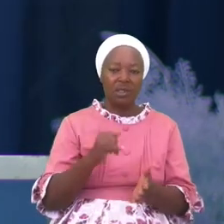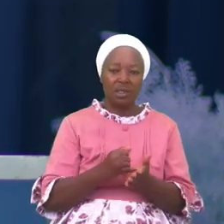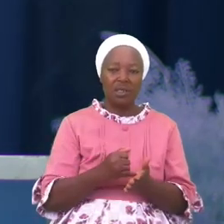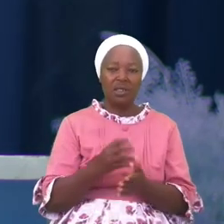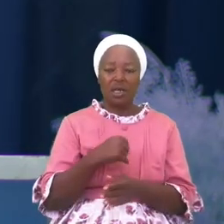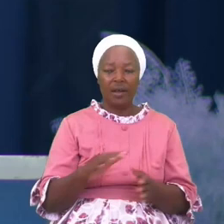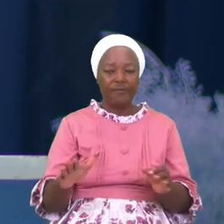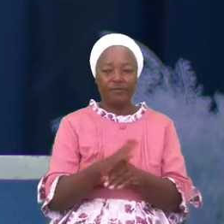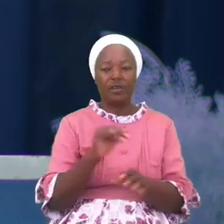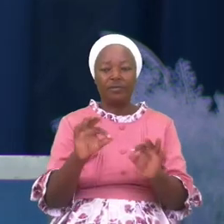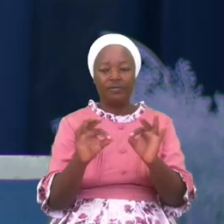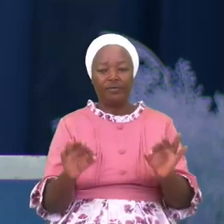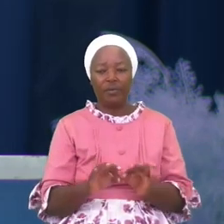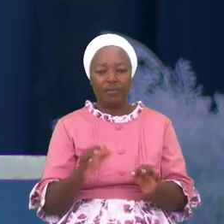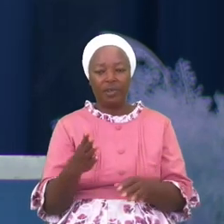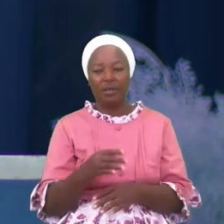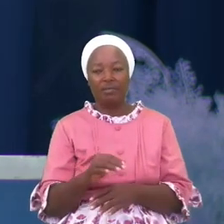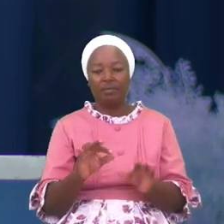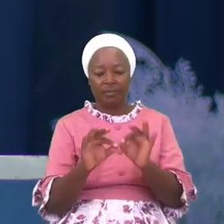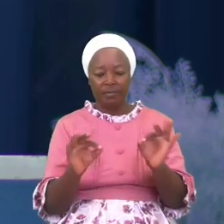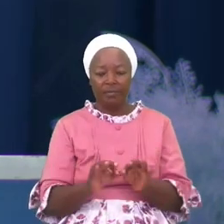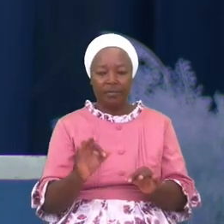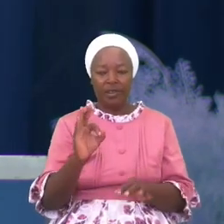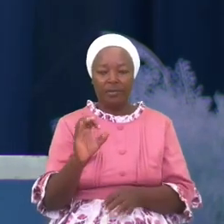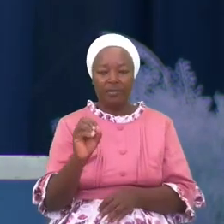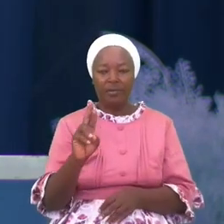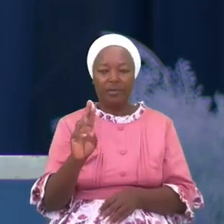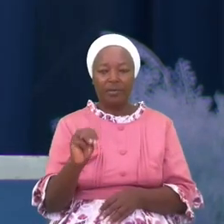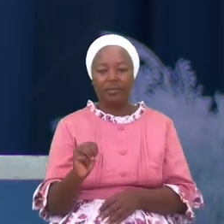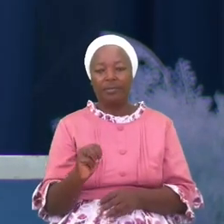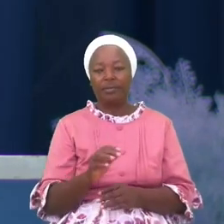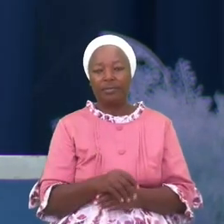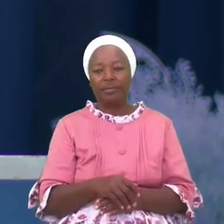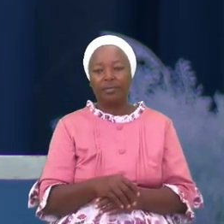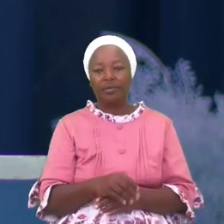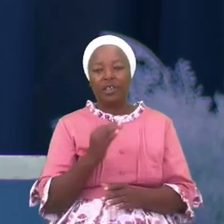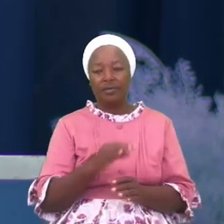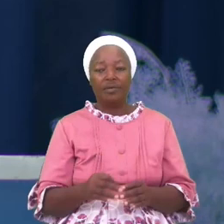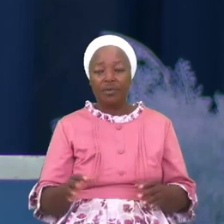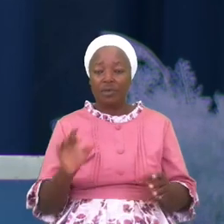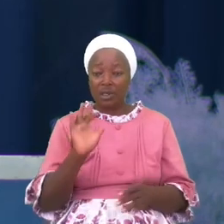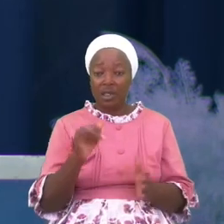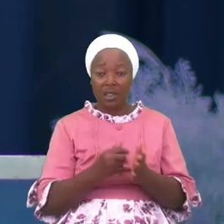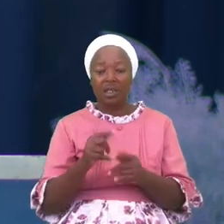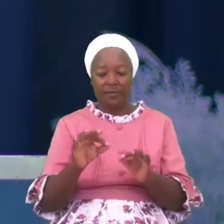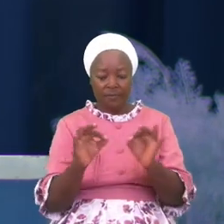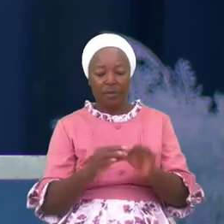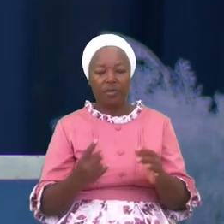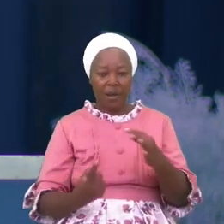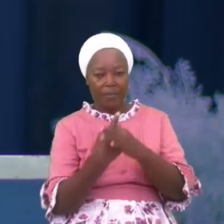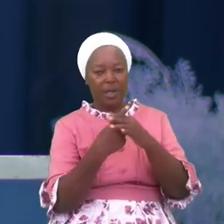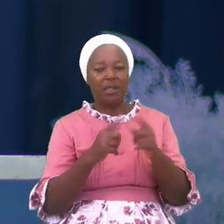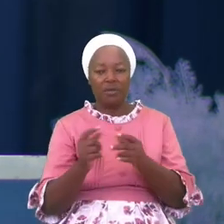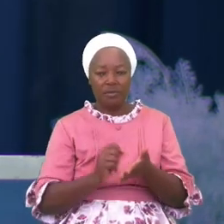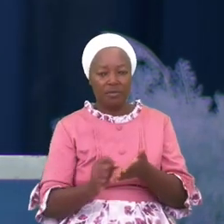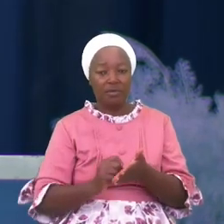If you click, the form will appear. You'll see it. Fill it so we can assist you further